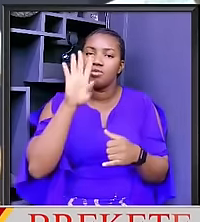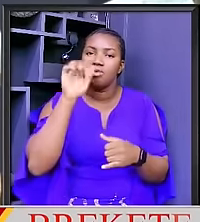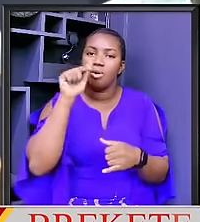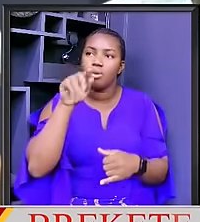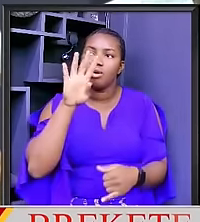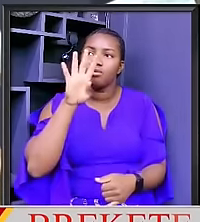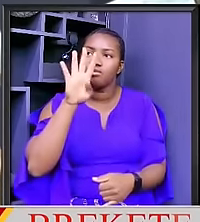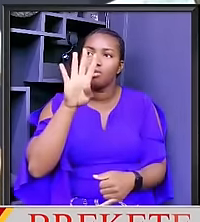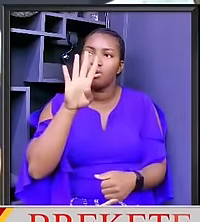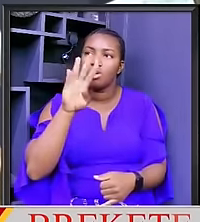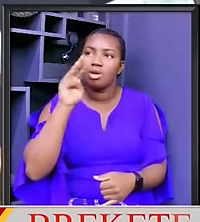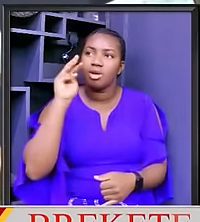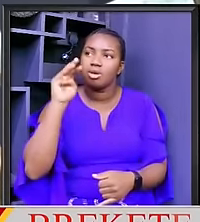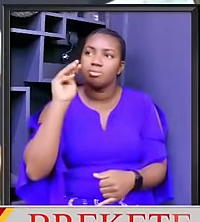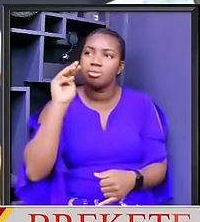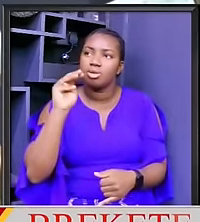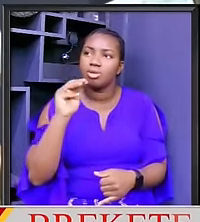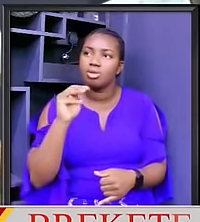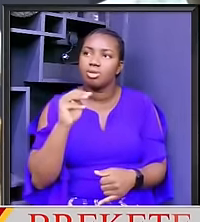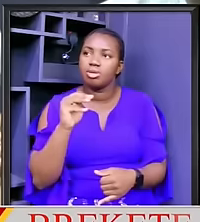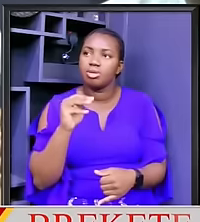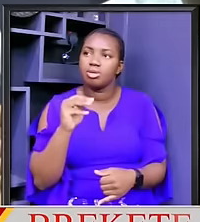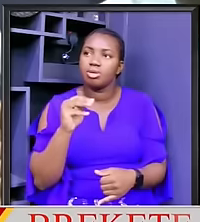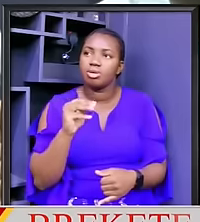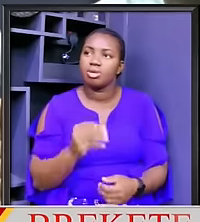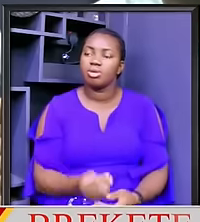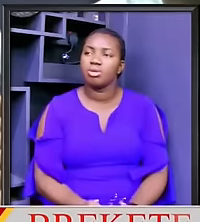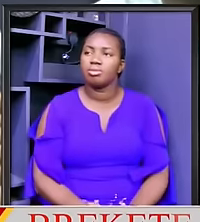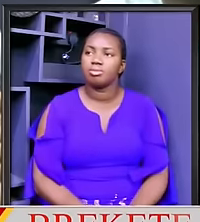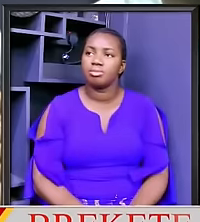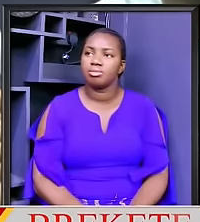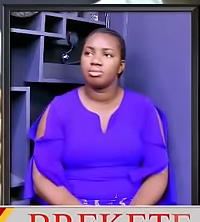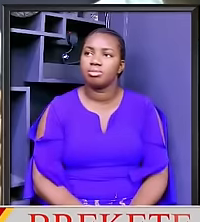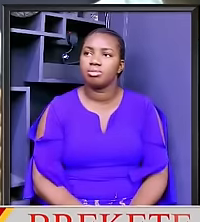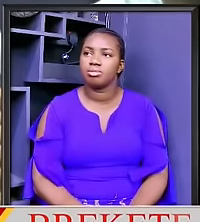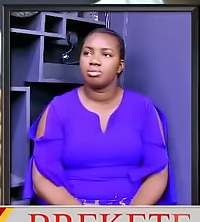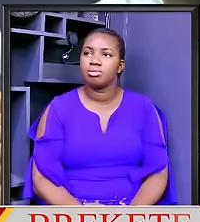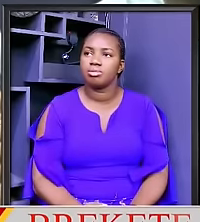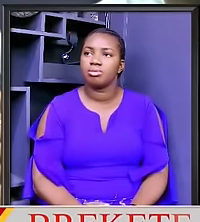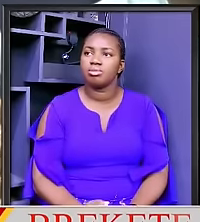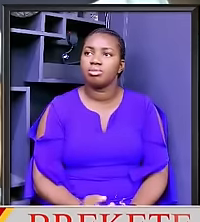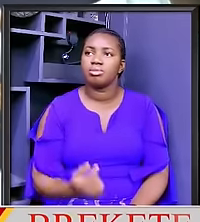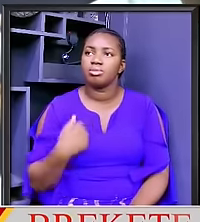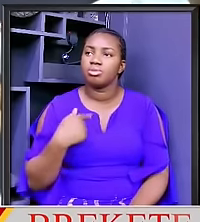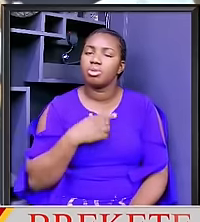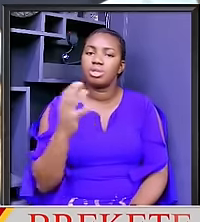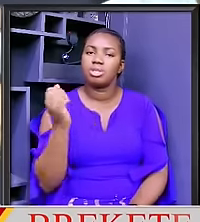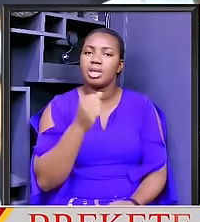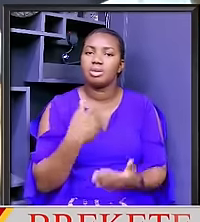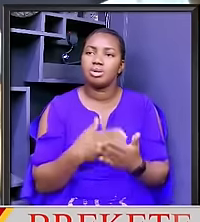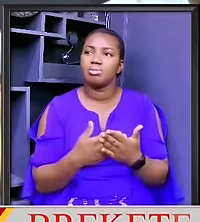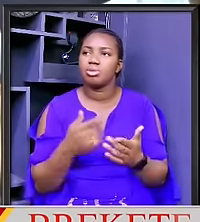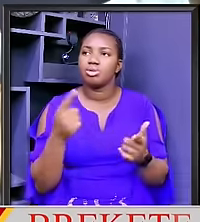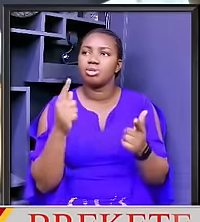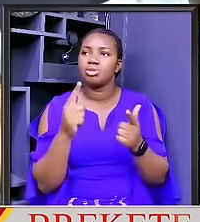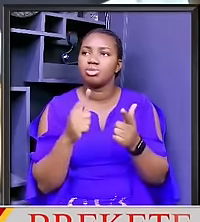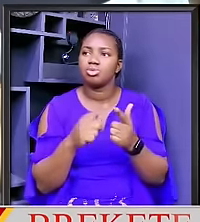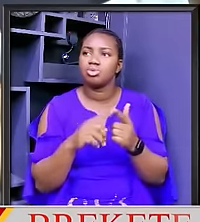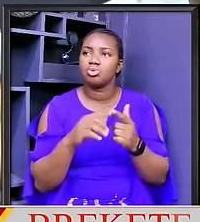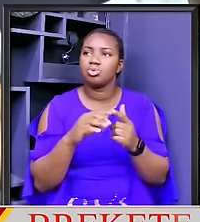4.4 million. Where remain now? For no, we don't take the money book ticket already. So when will they